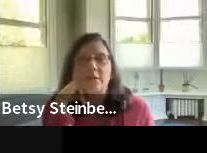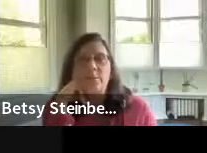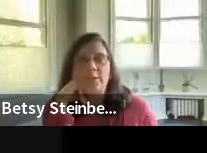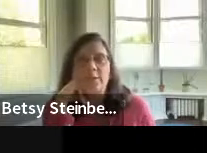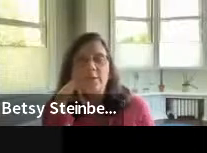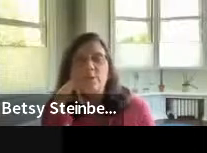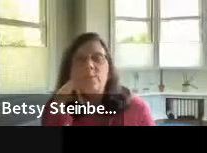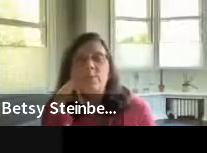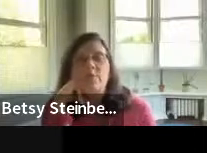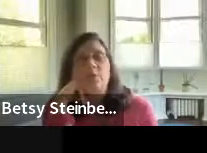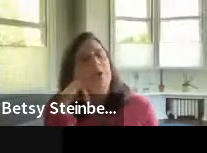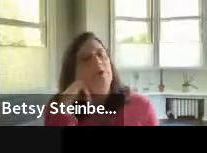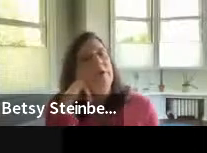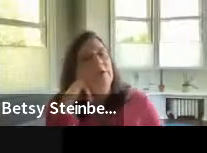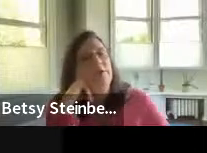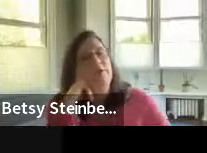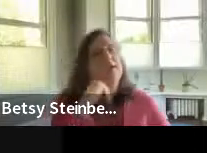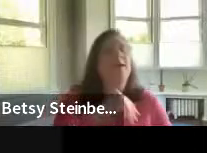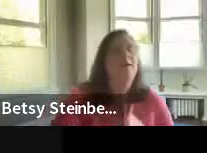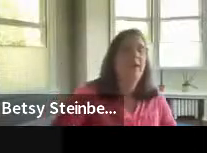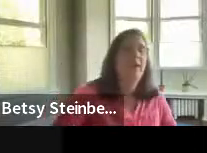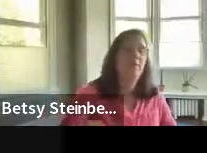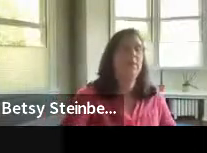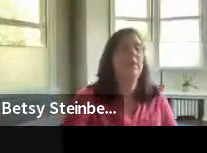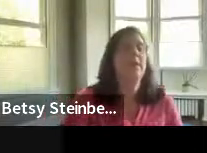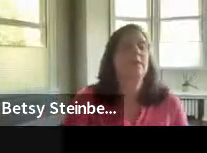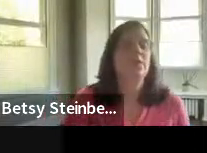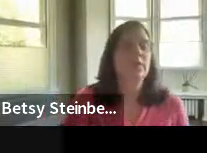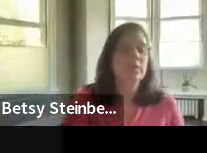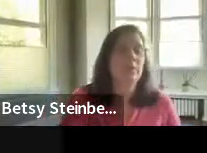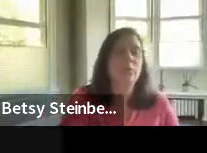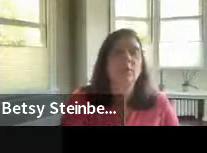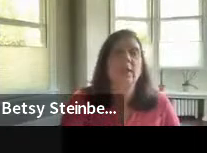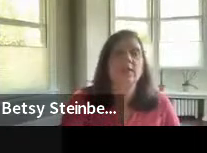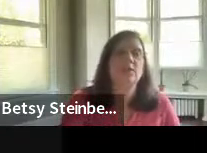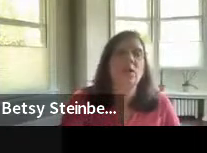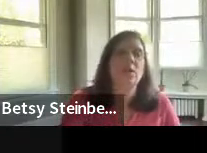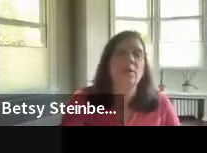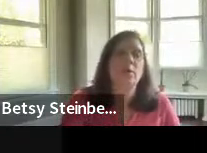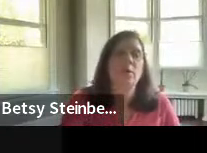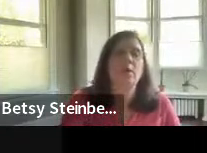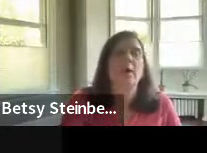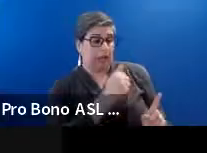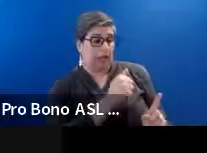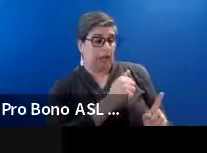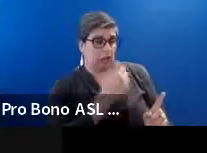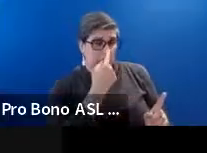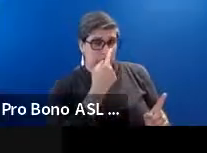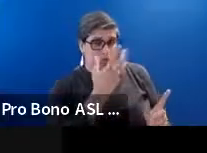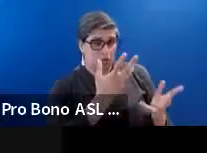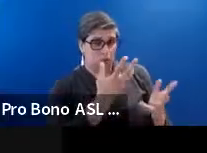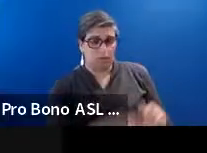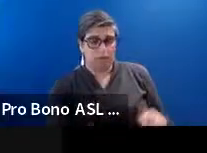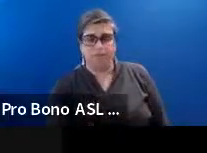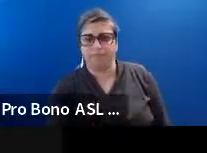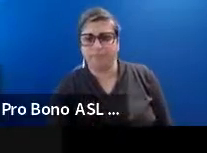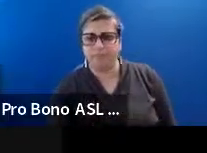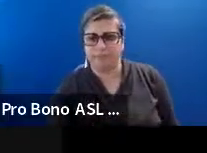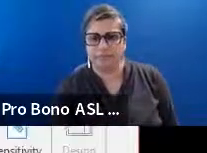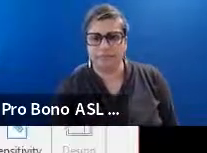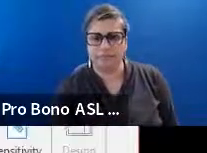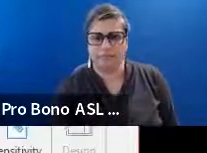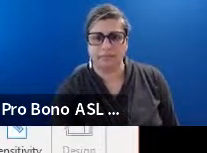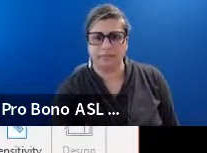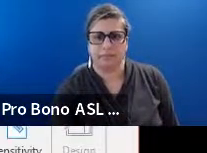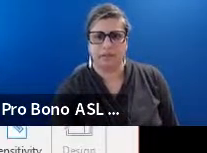on. On your presentation. But before you. I do that. I wanted to ask Chris. If you would like to talk more. About Louisiana's.